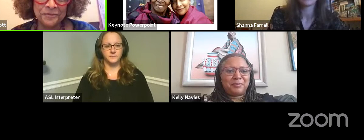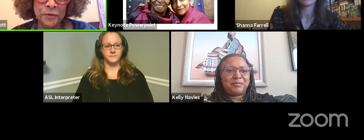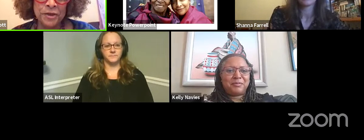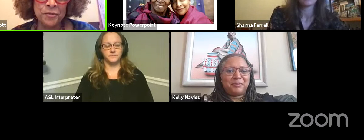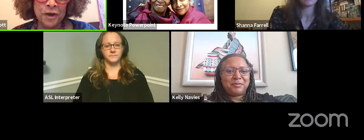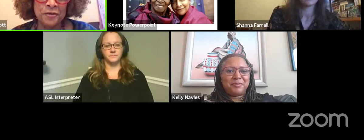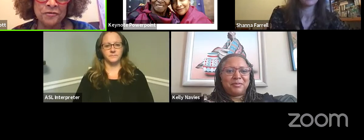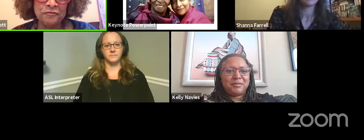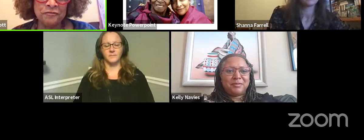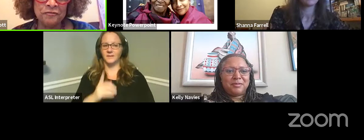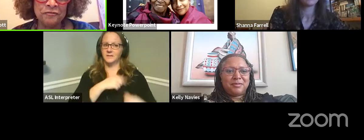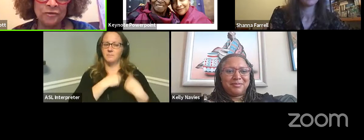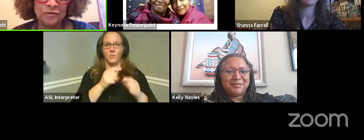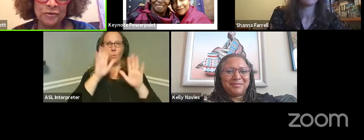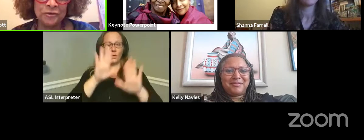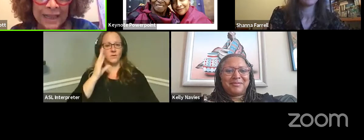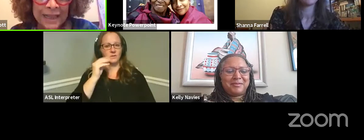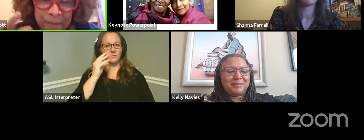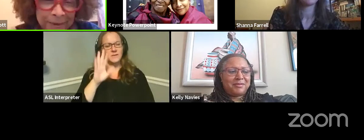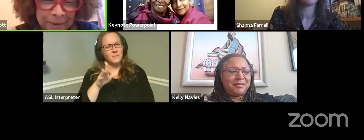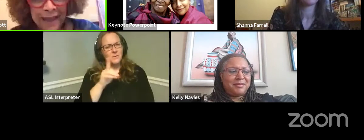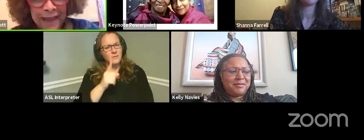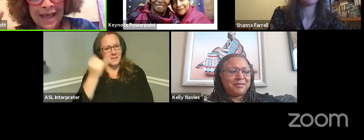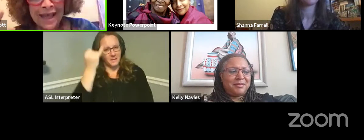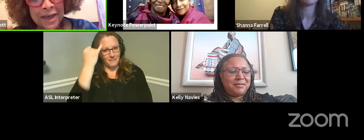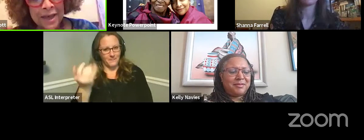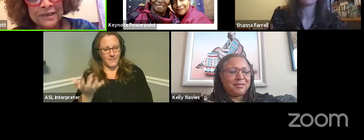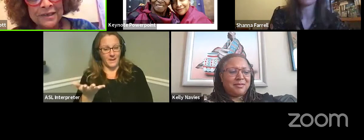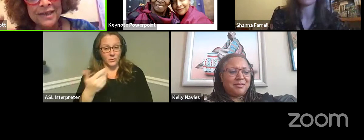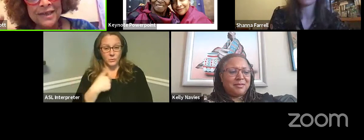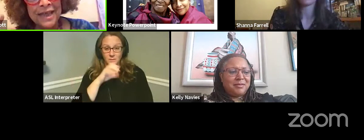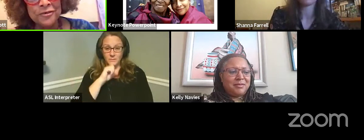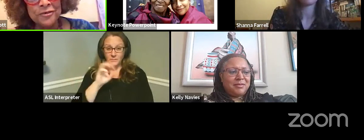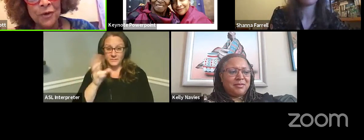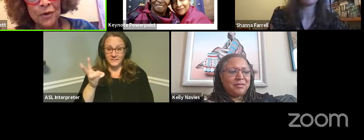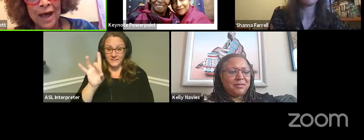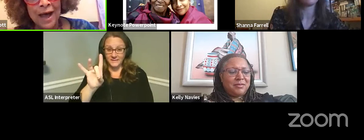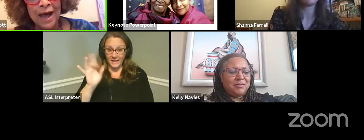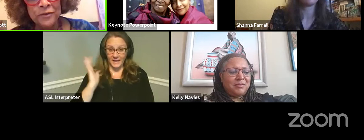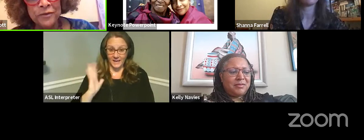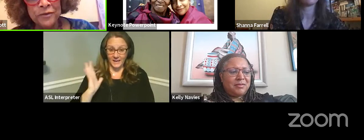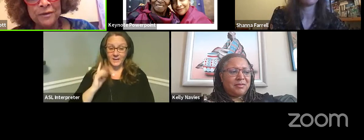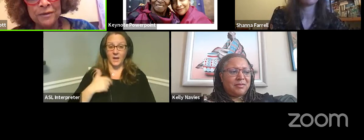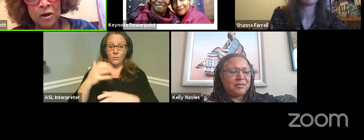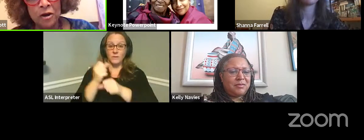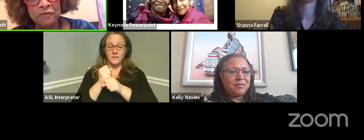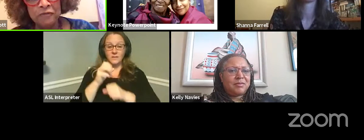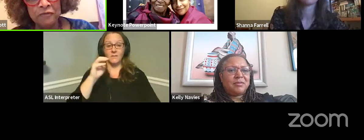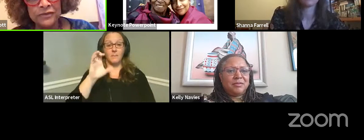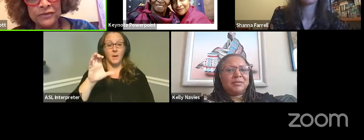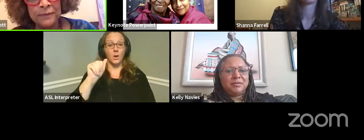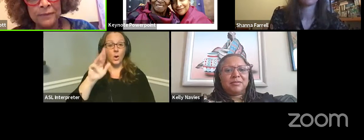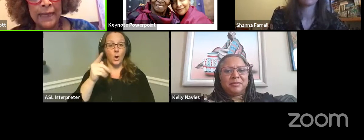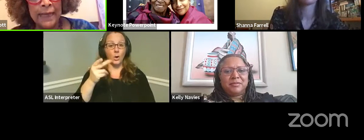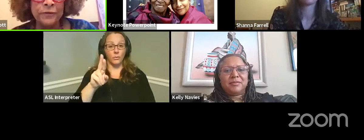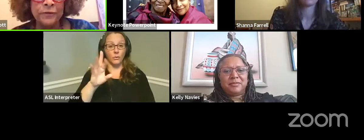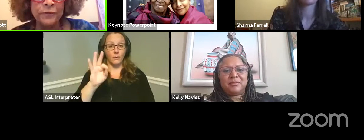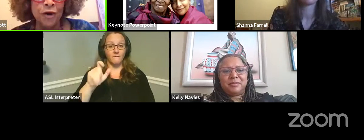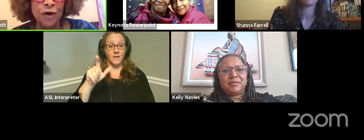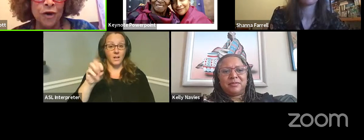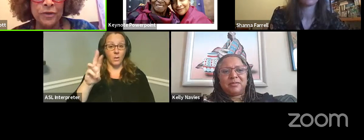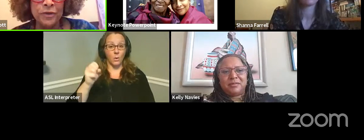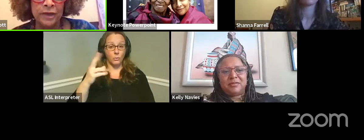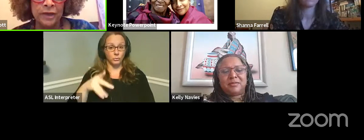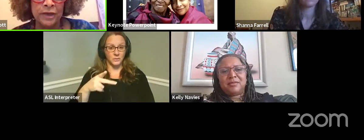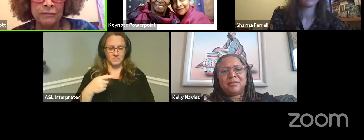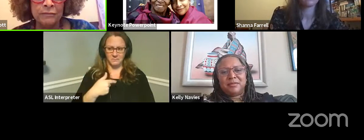Been pretty wonderful too. Think about it, guys. When I was 68 years old, I received a MacArthur Fellowship. And I was sure I